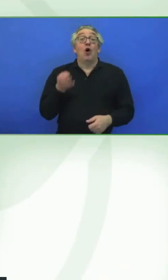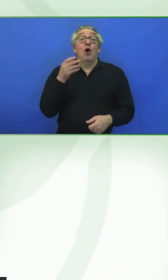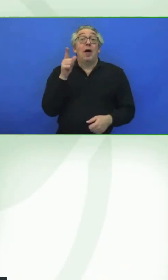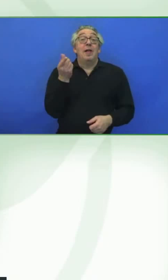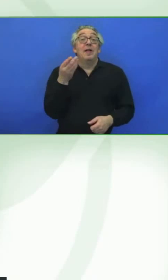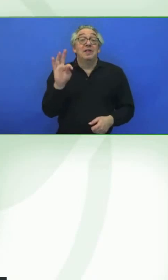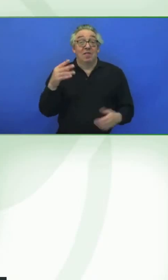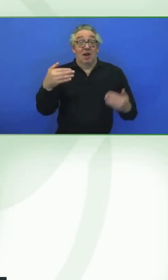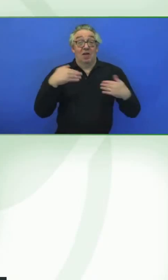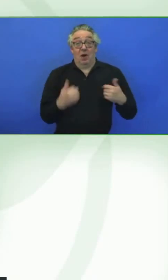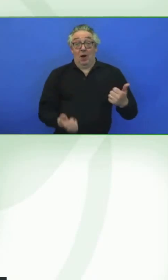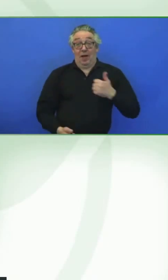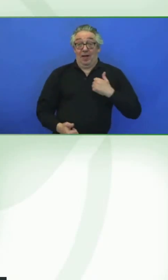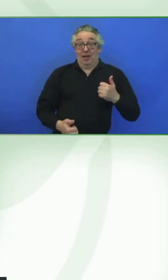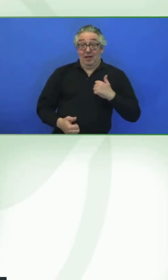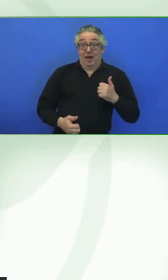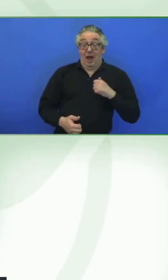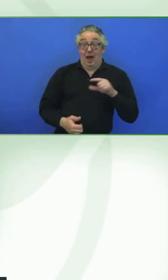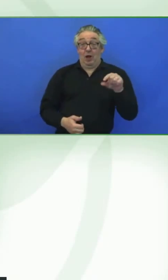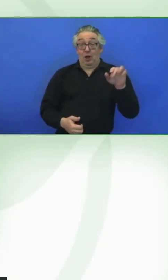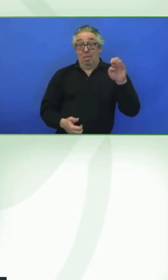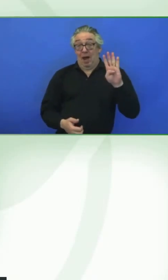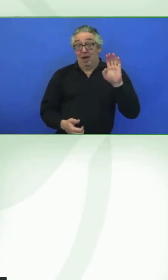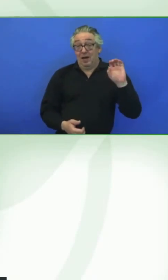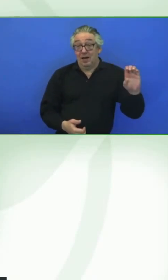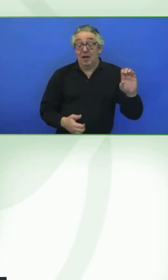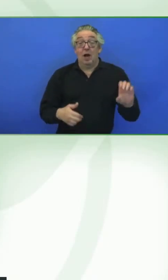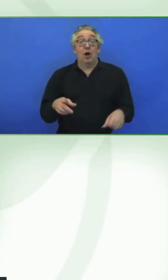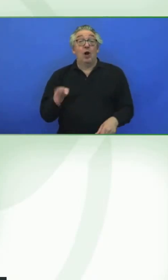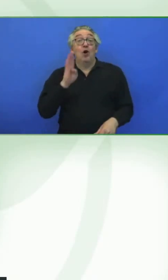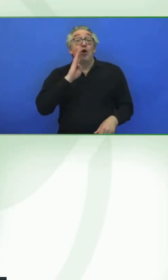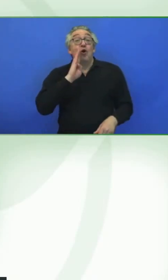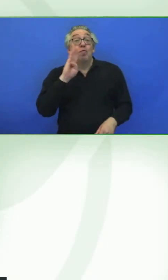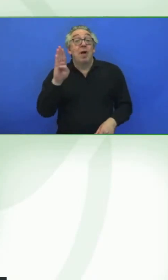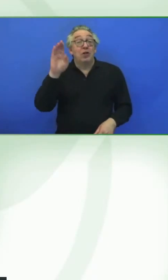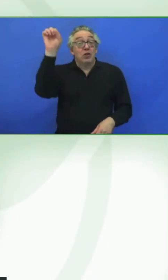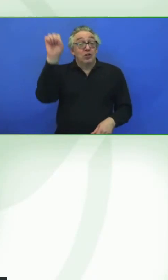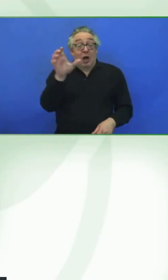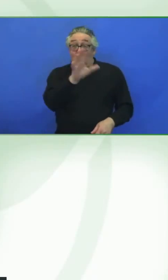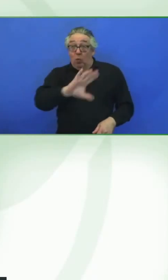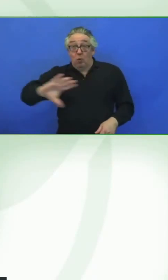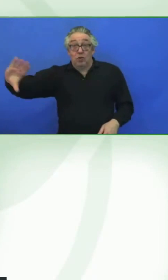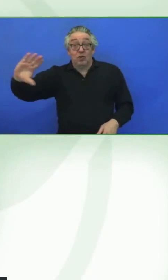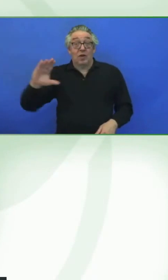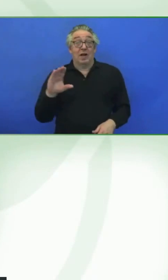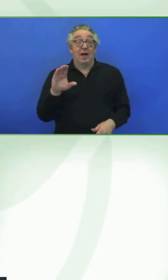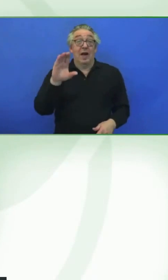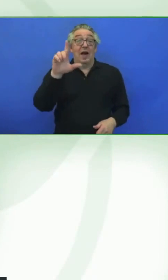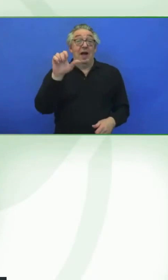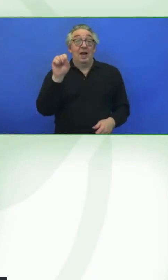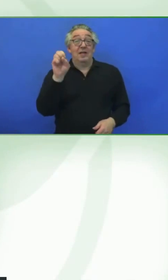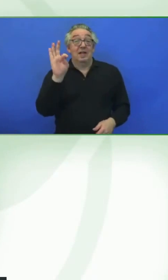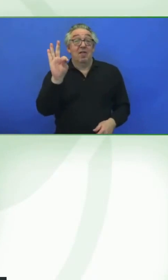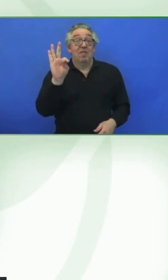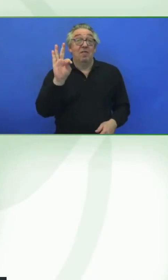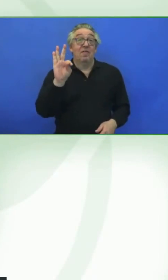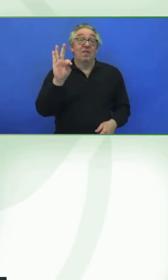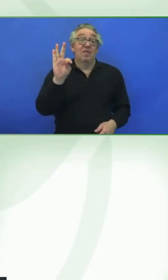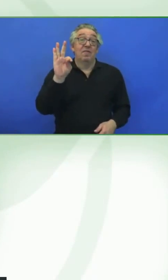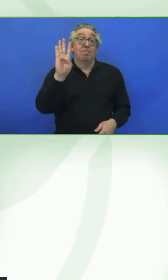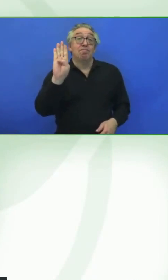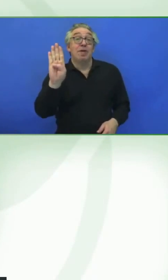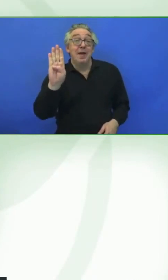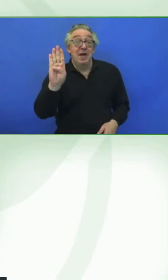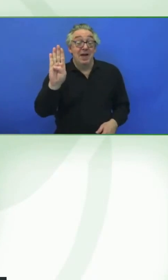French Belgium, and sometimes it's different. And so we try to manage these differences.